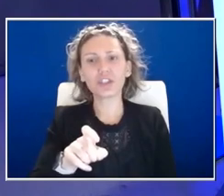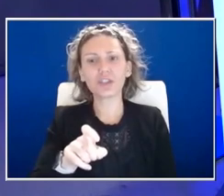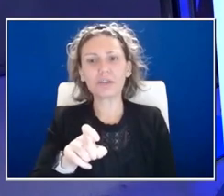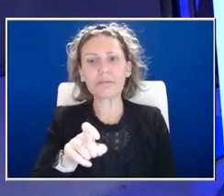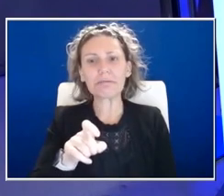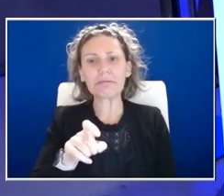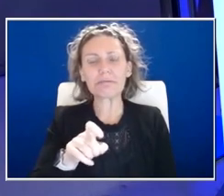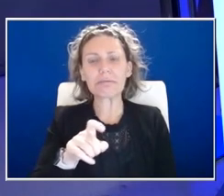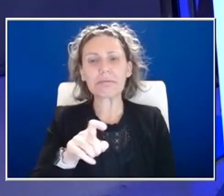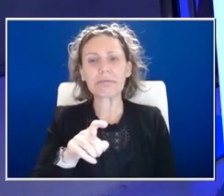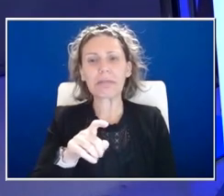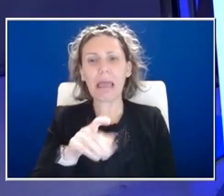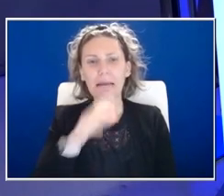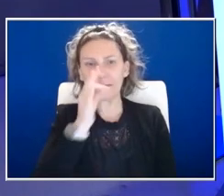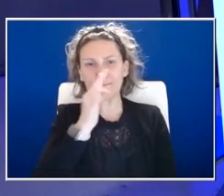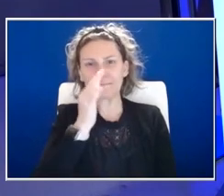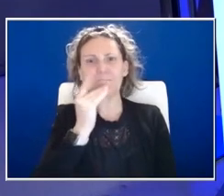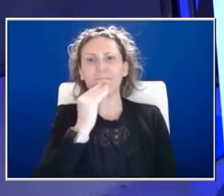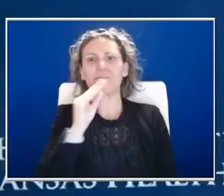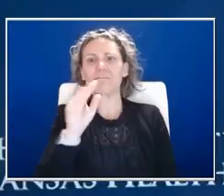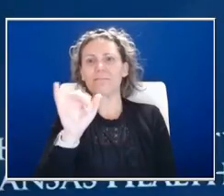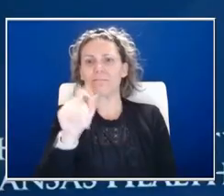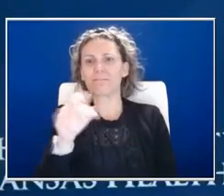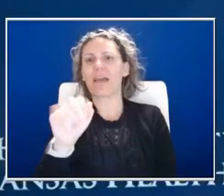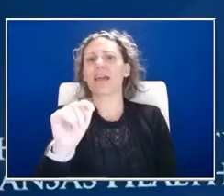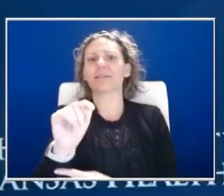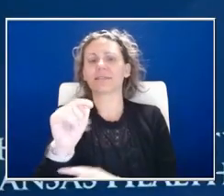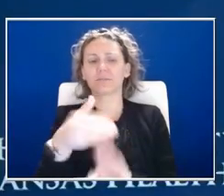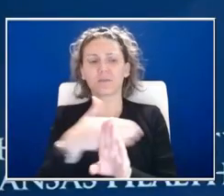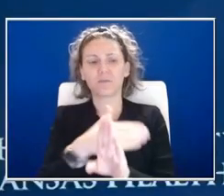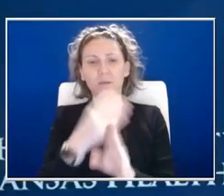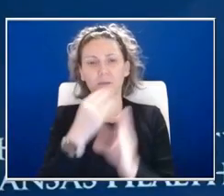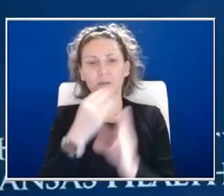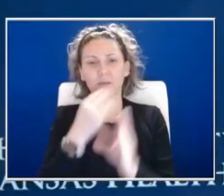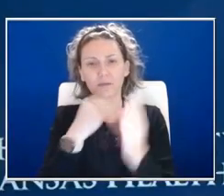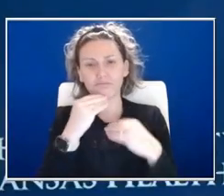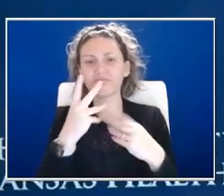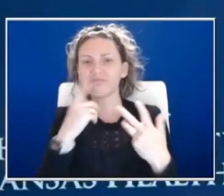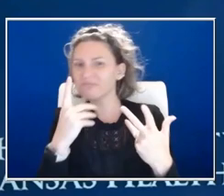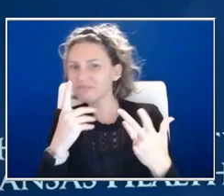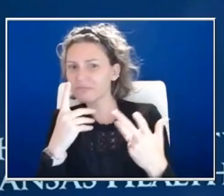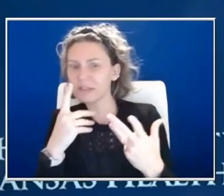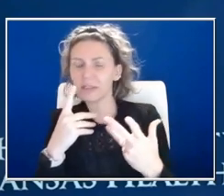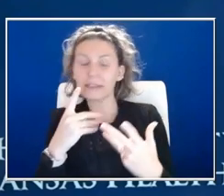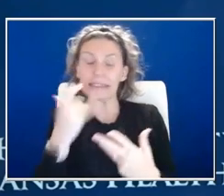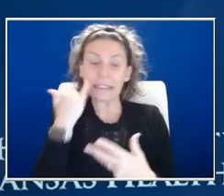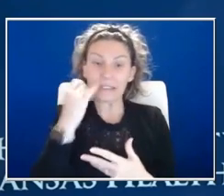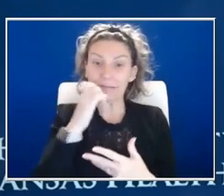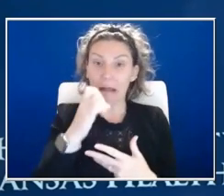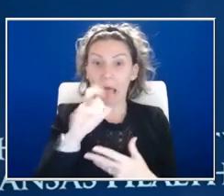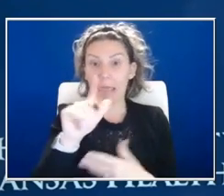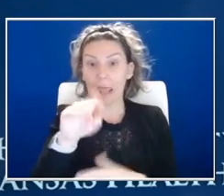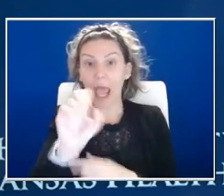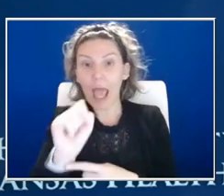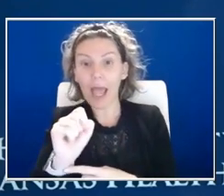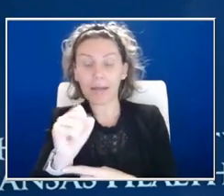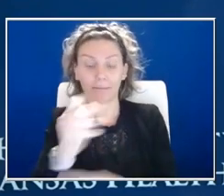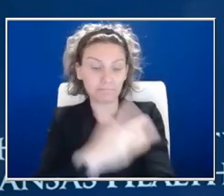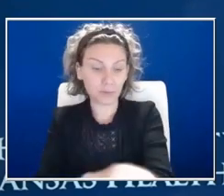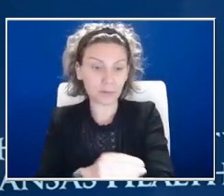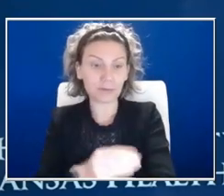visit? That's a question. It depends. If you haven't had labs drawn and you think you need labs, you can